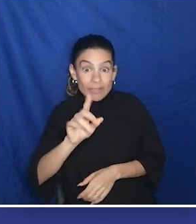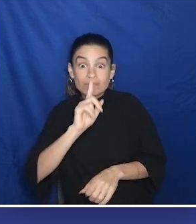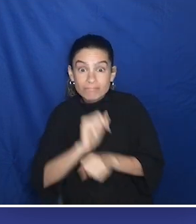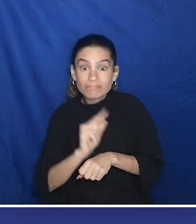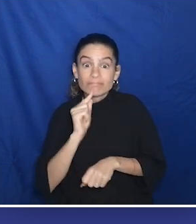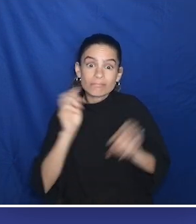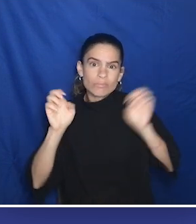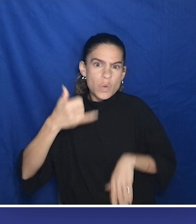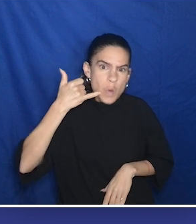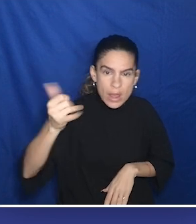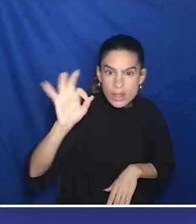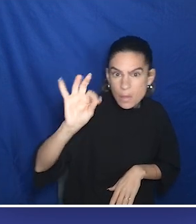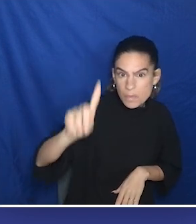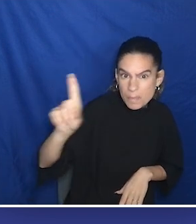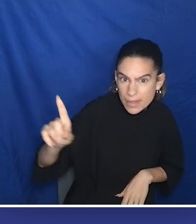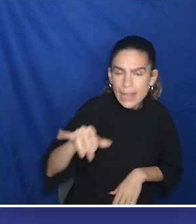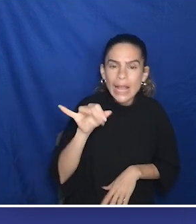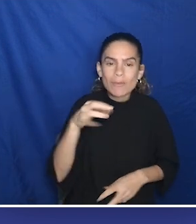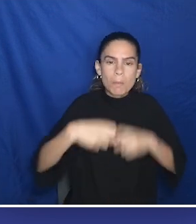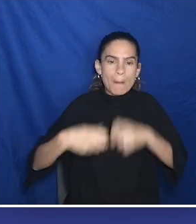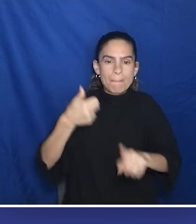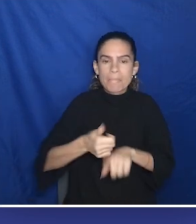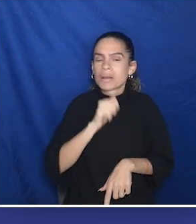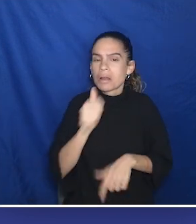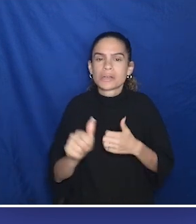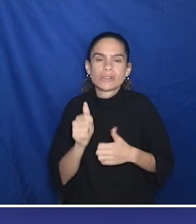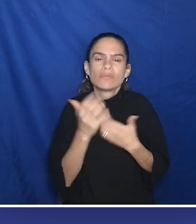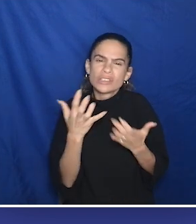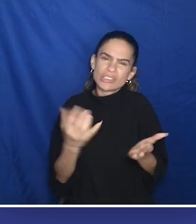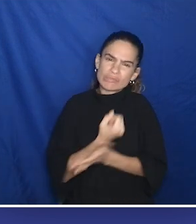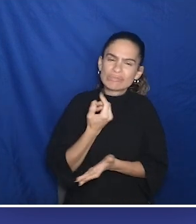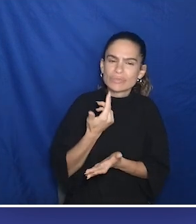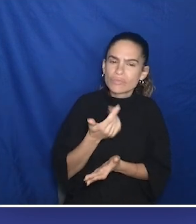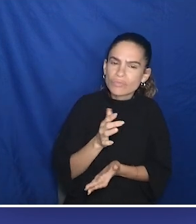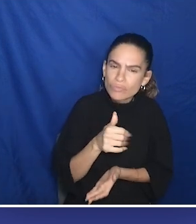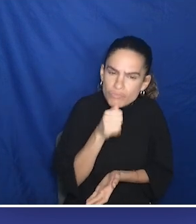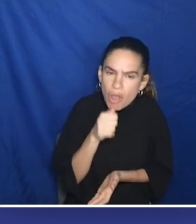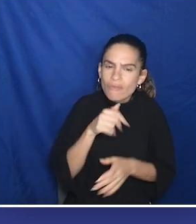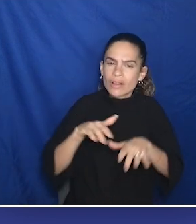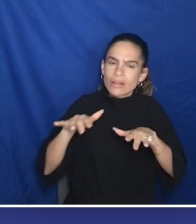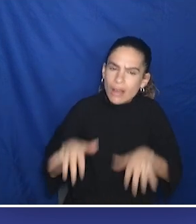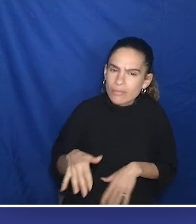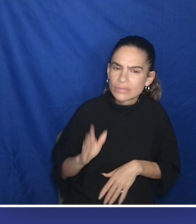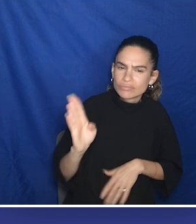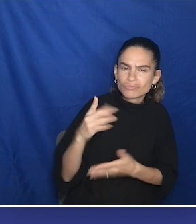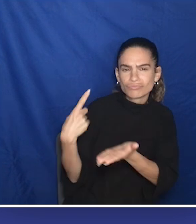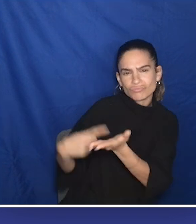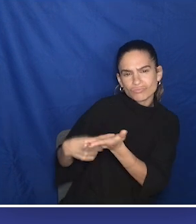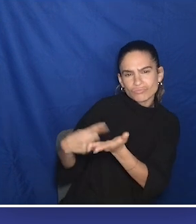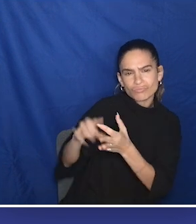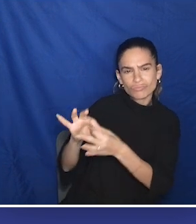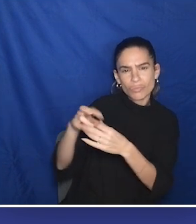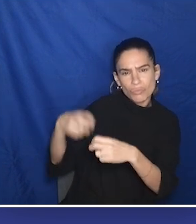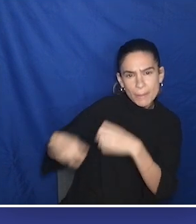call 911. If the issue is not putting you in danger, start by having private, calm conversations about